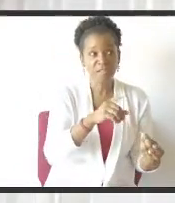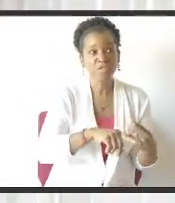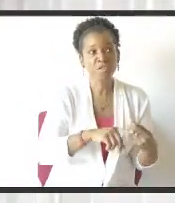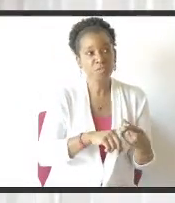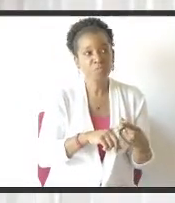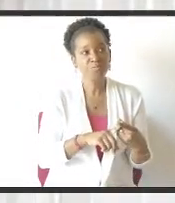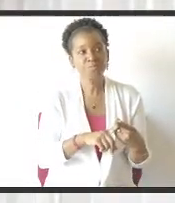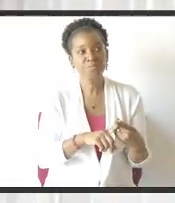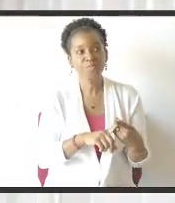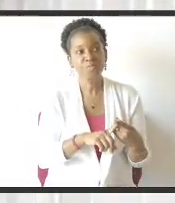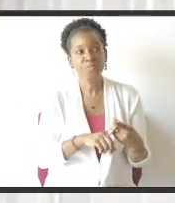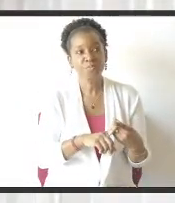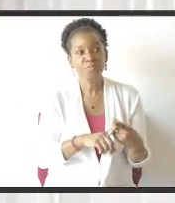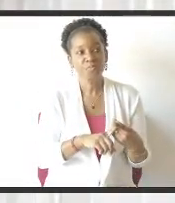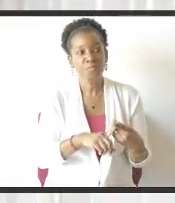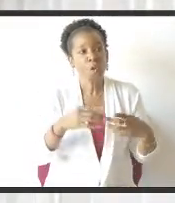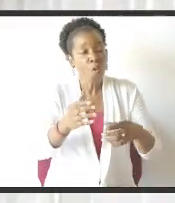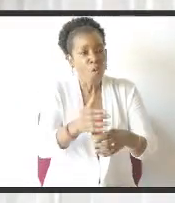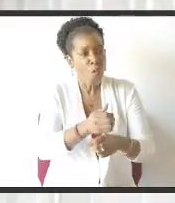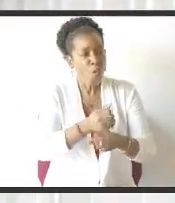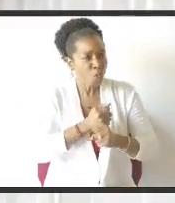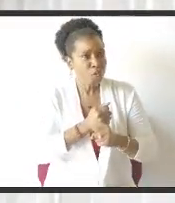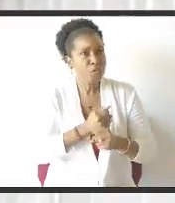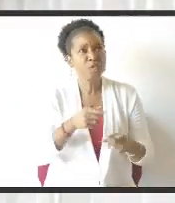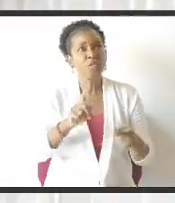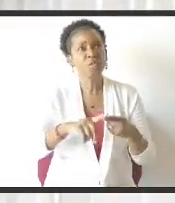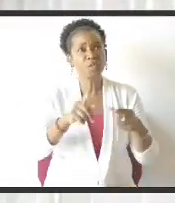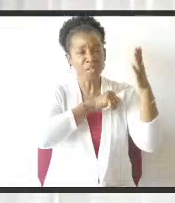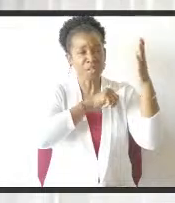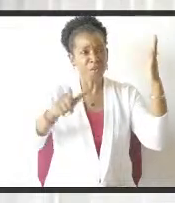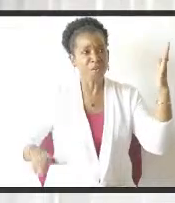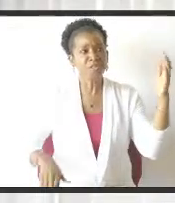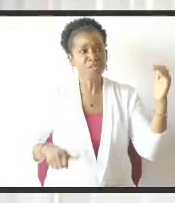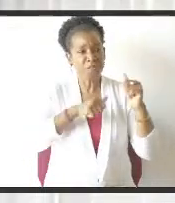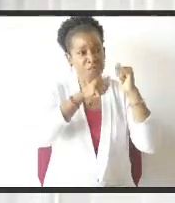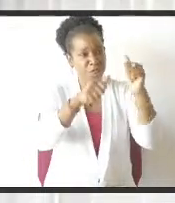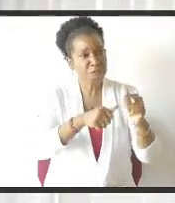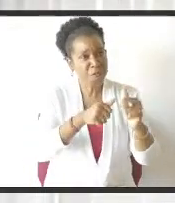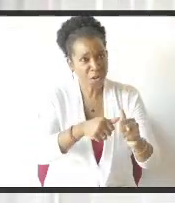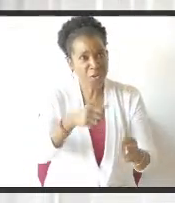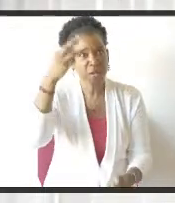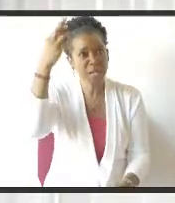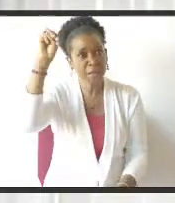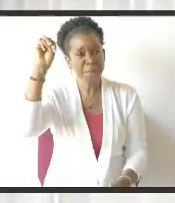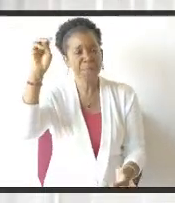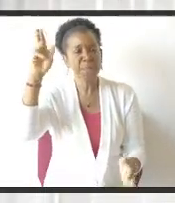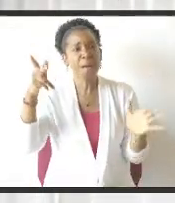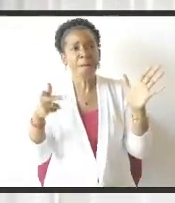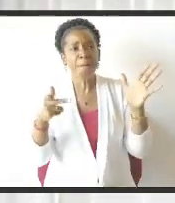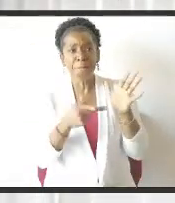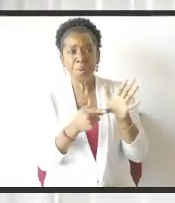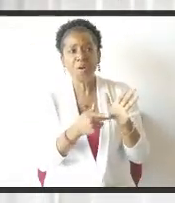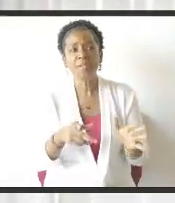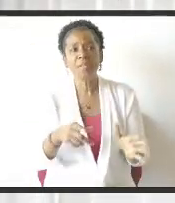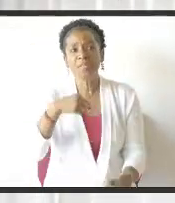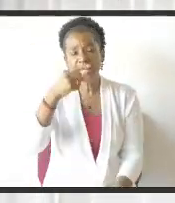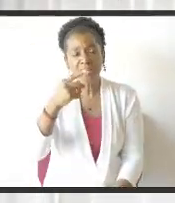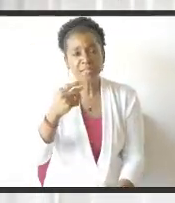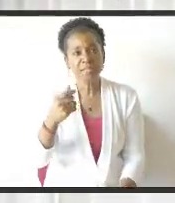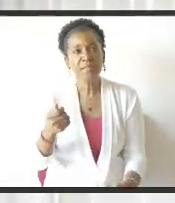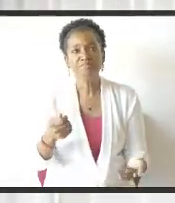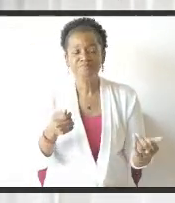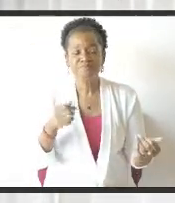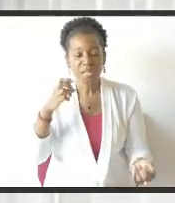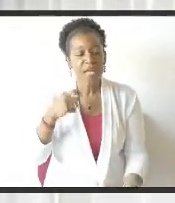succeed. Paul says, I can do how many things? All things through Christ